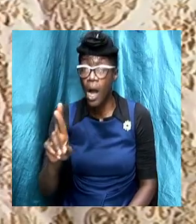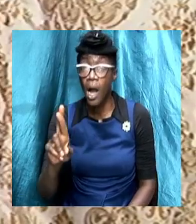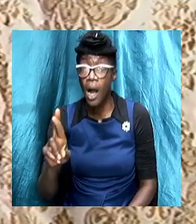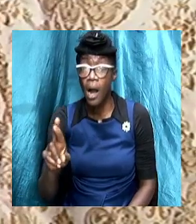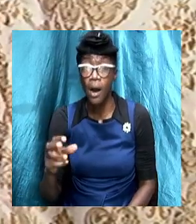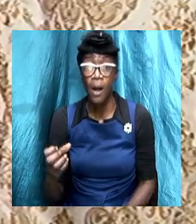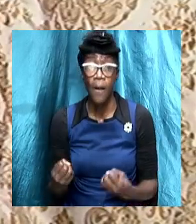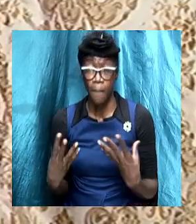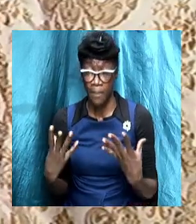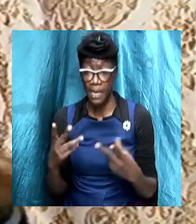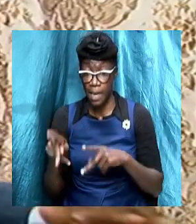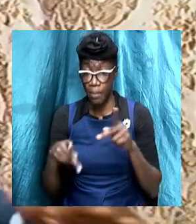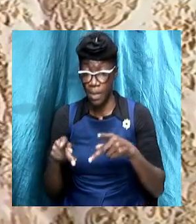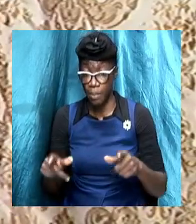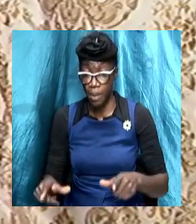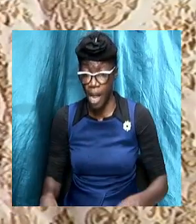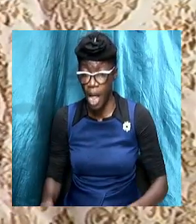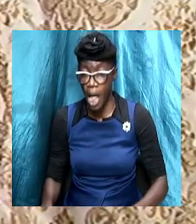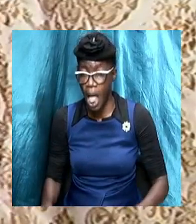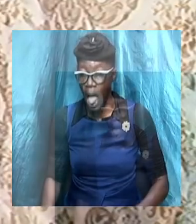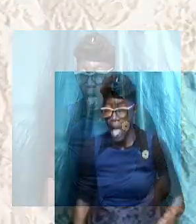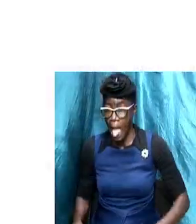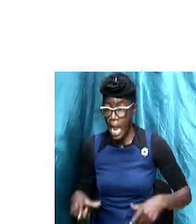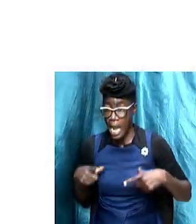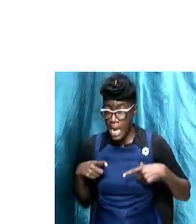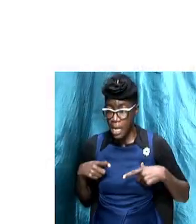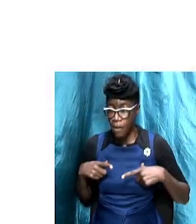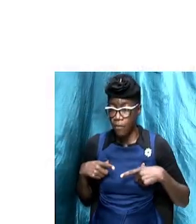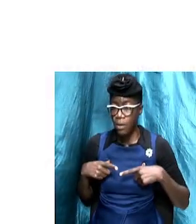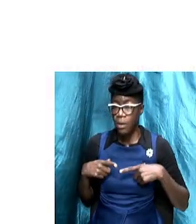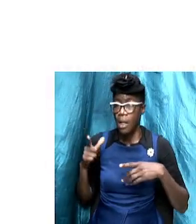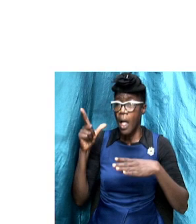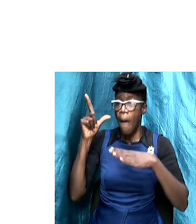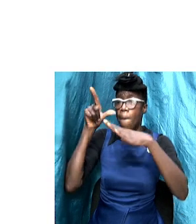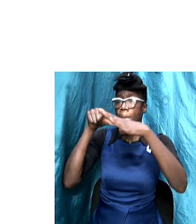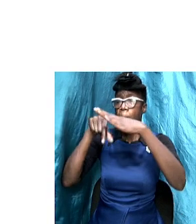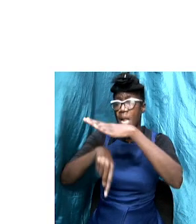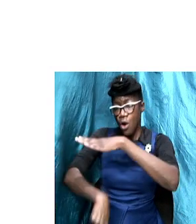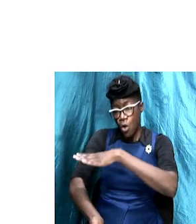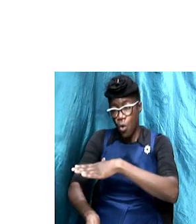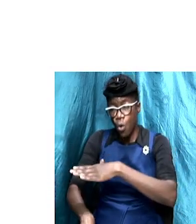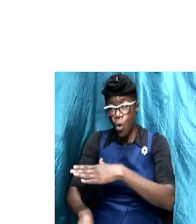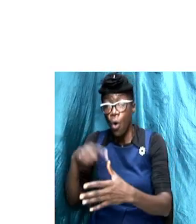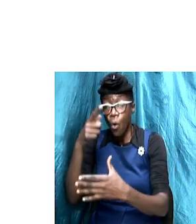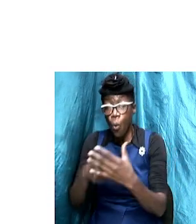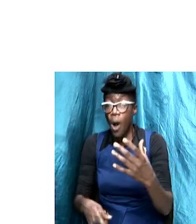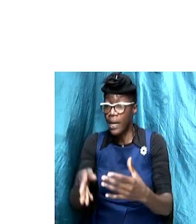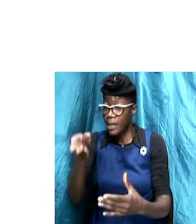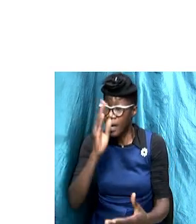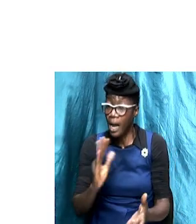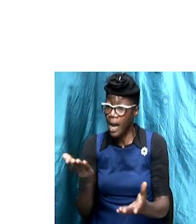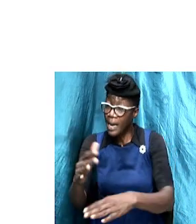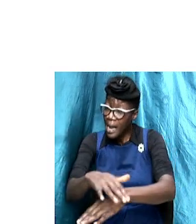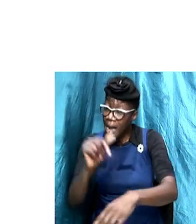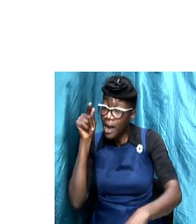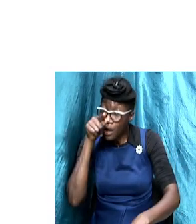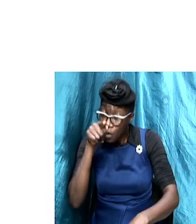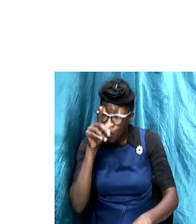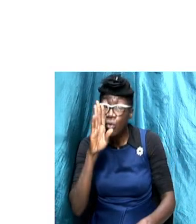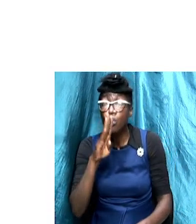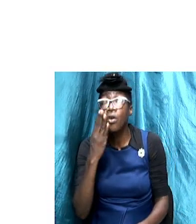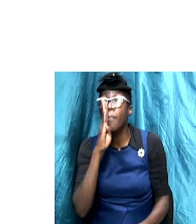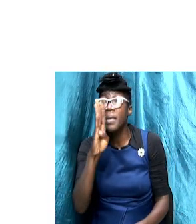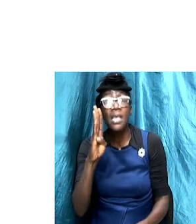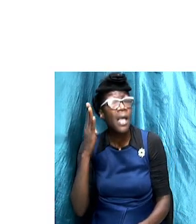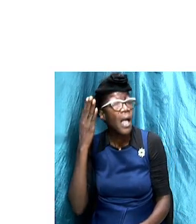A lot of us live way beneath what God has called us to be because we don't realize who